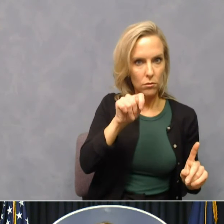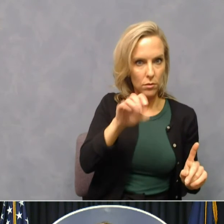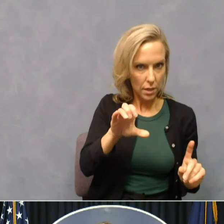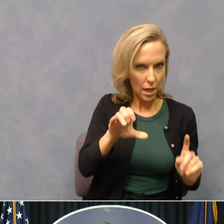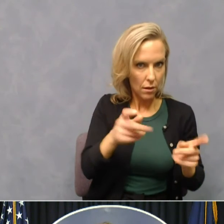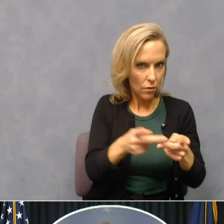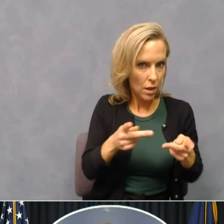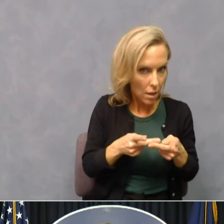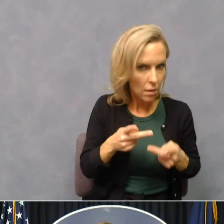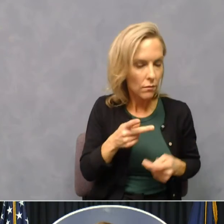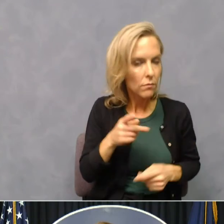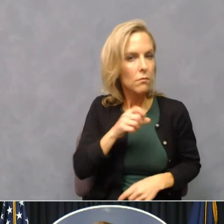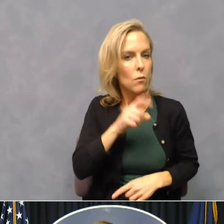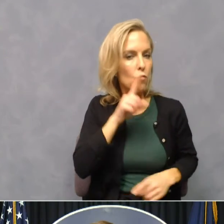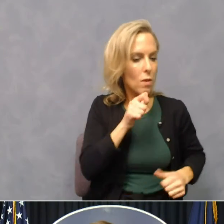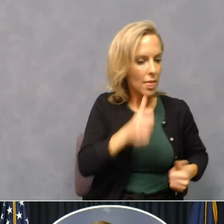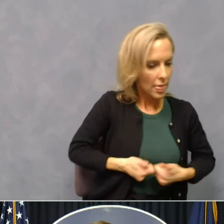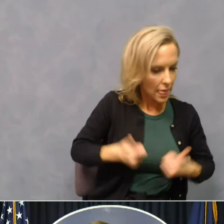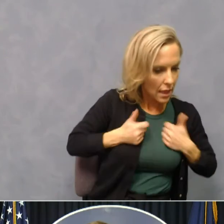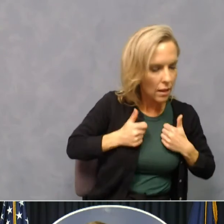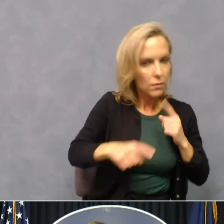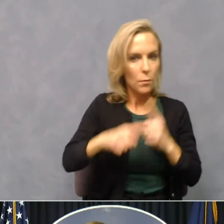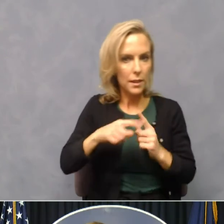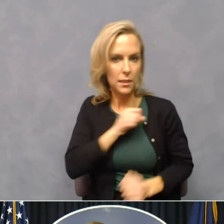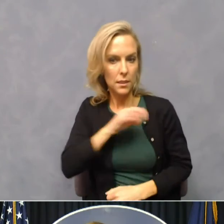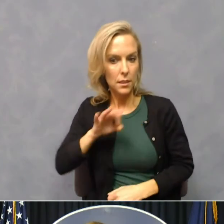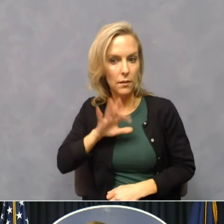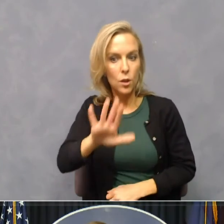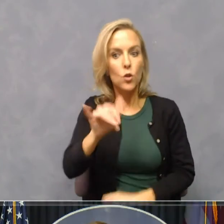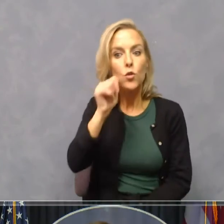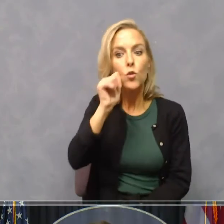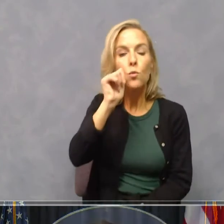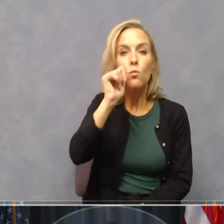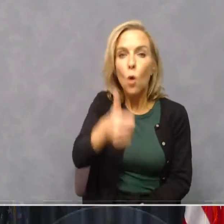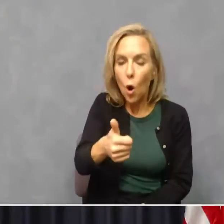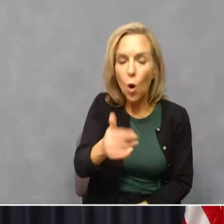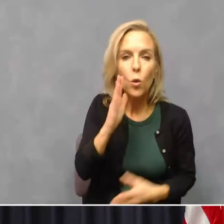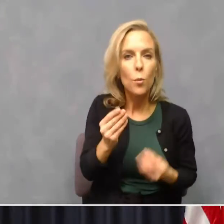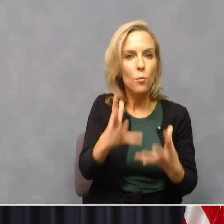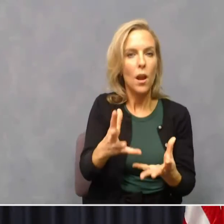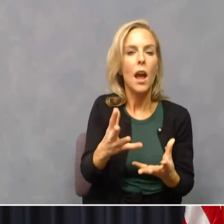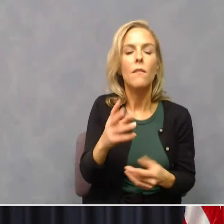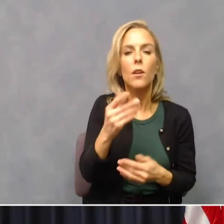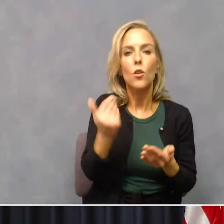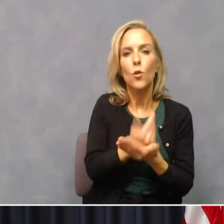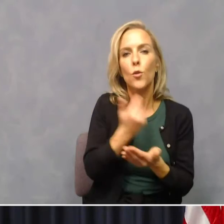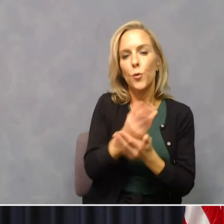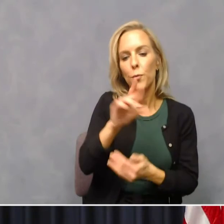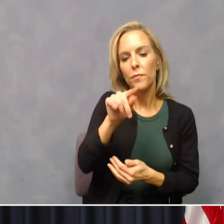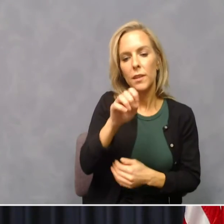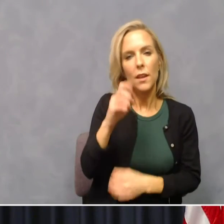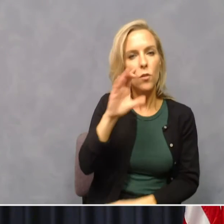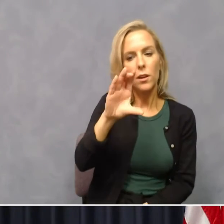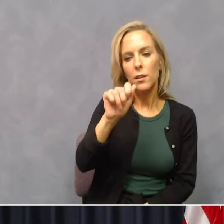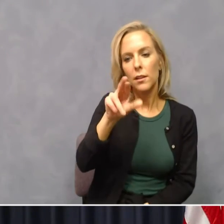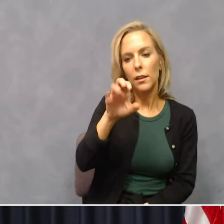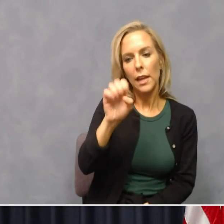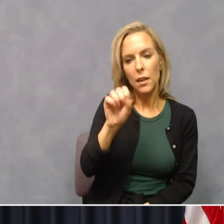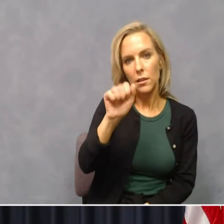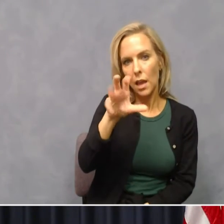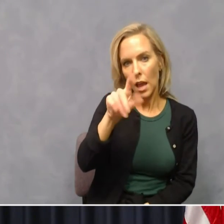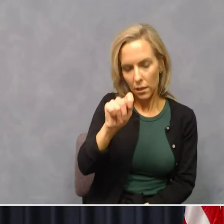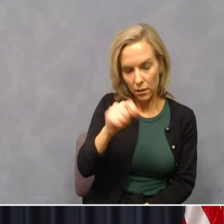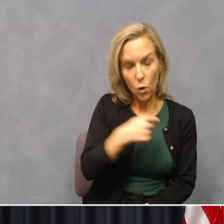staff. All right, tomorrow we're going to provide an update on the new CARES Act. We have received